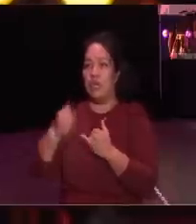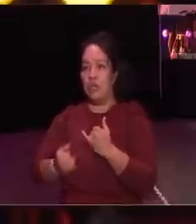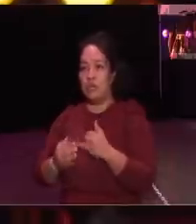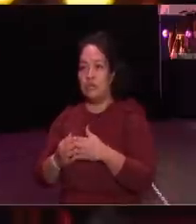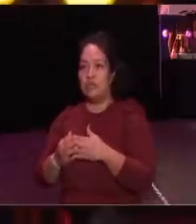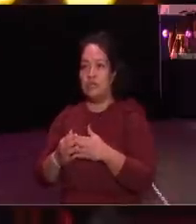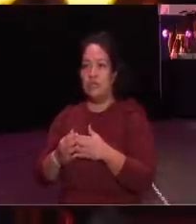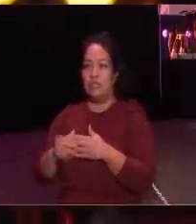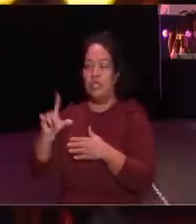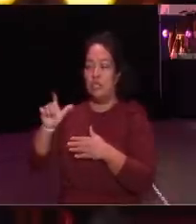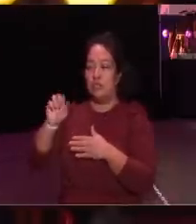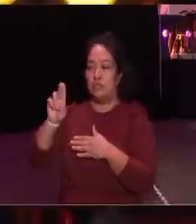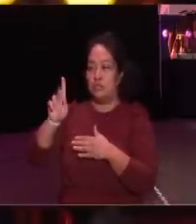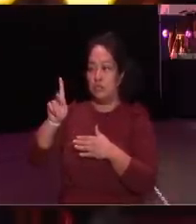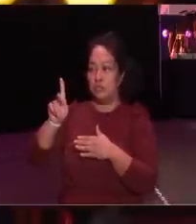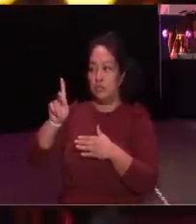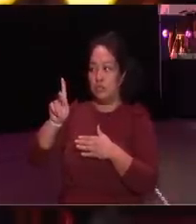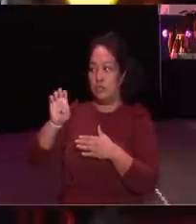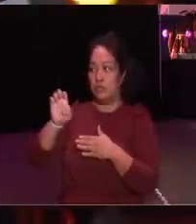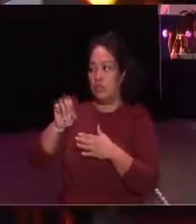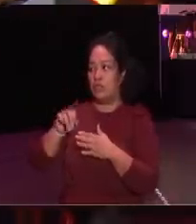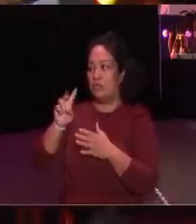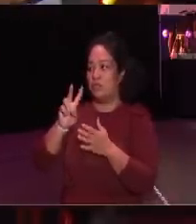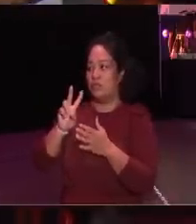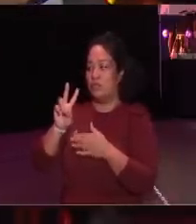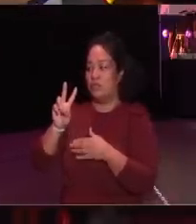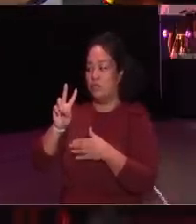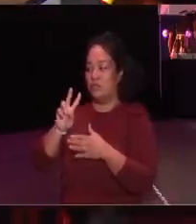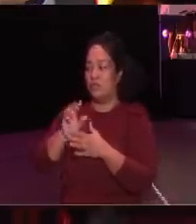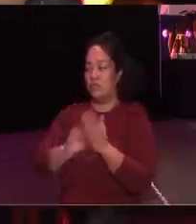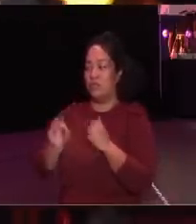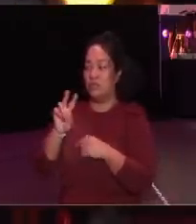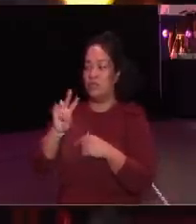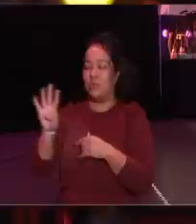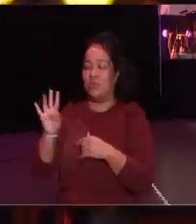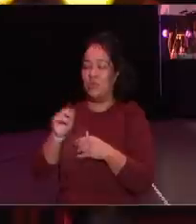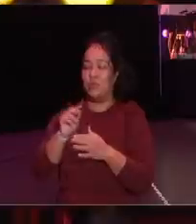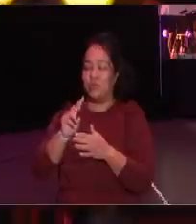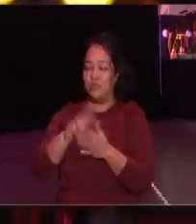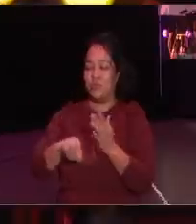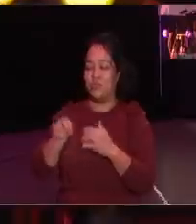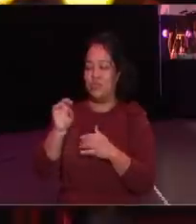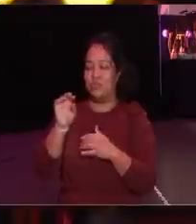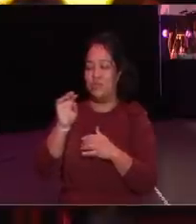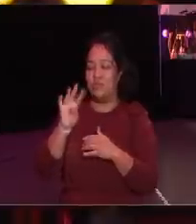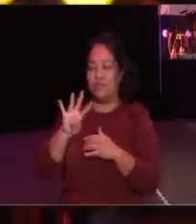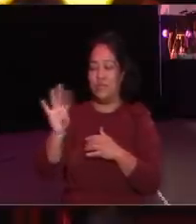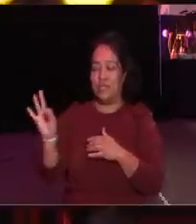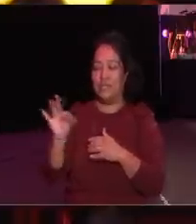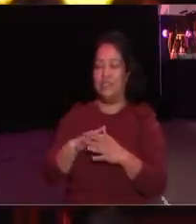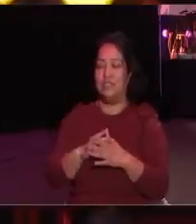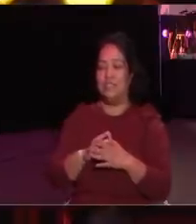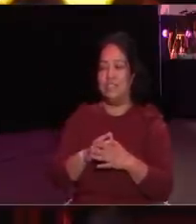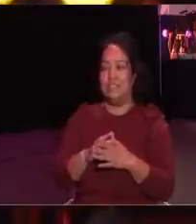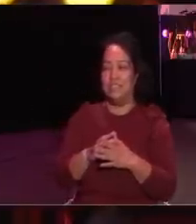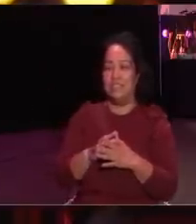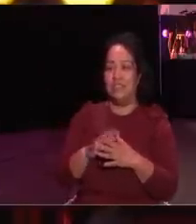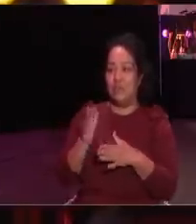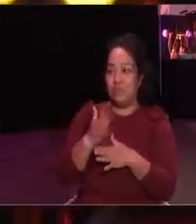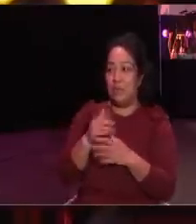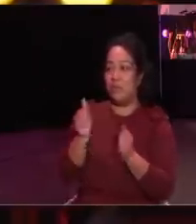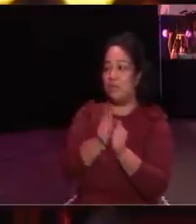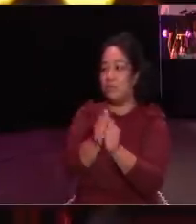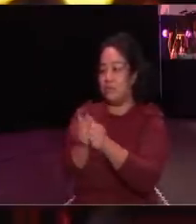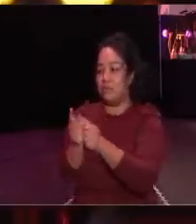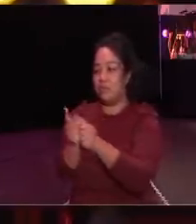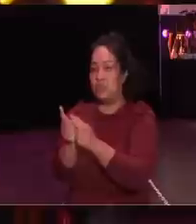lastly, Luke 24:49. Y quisiera compartir con ustedes lo que Dios puso en mi corazón. And I would like to share with you what the Lord